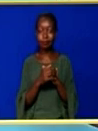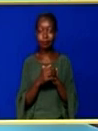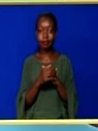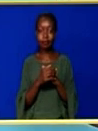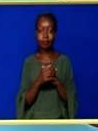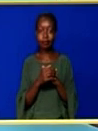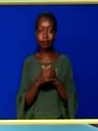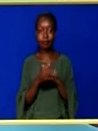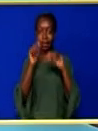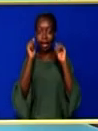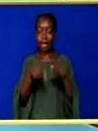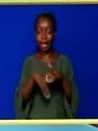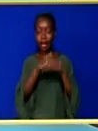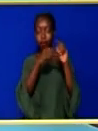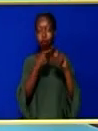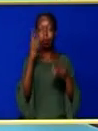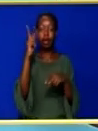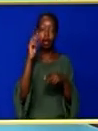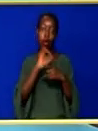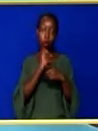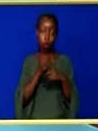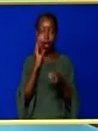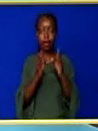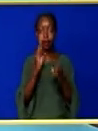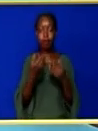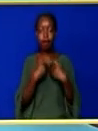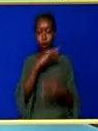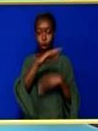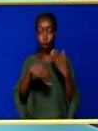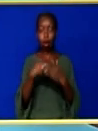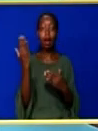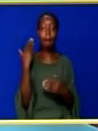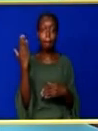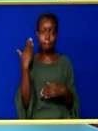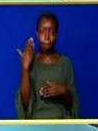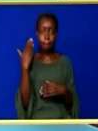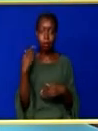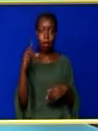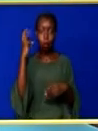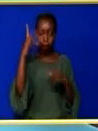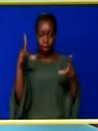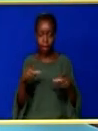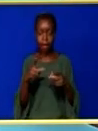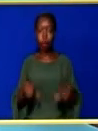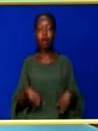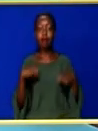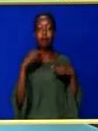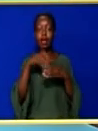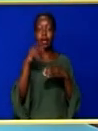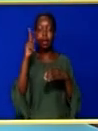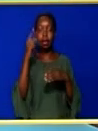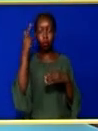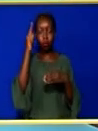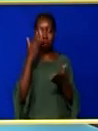either chase you out of Kenya, or if you have all documentations, you will be allowed to live in Kenya for at least 7